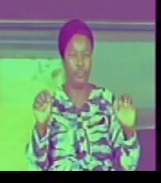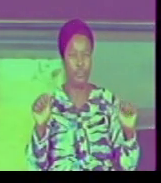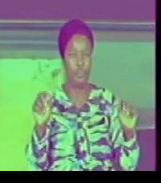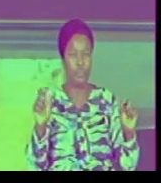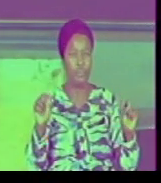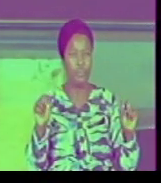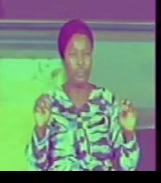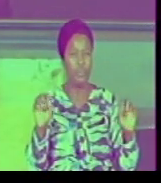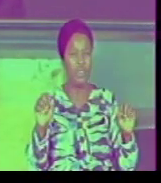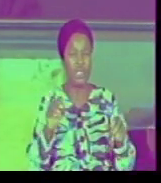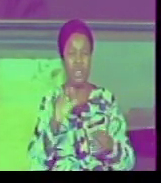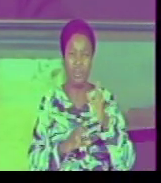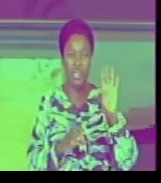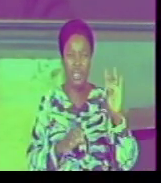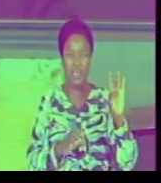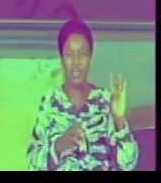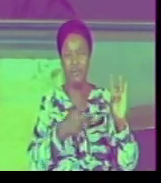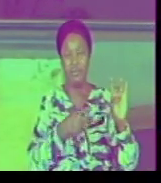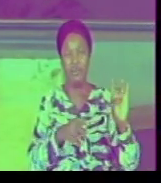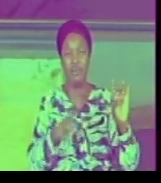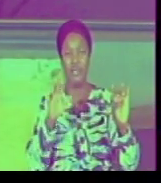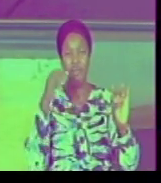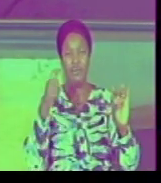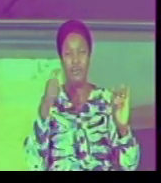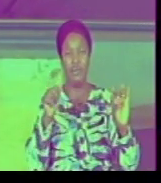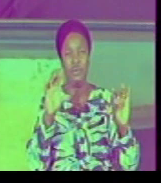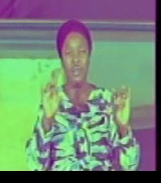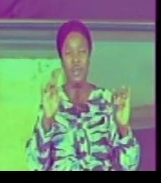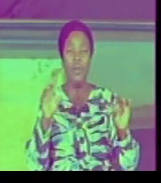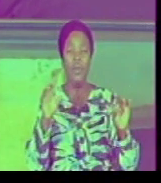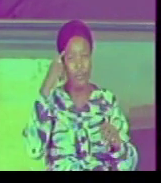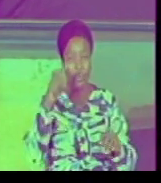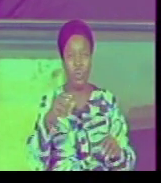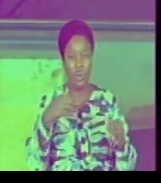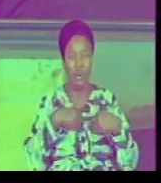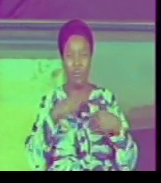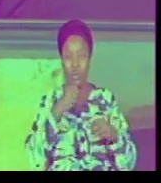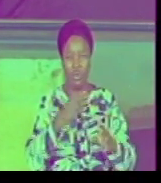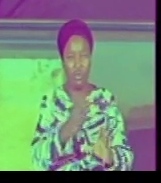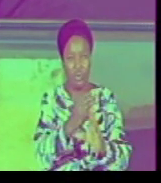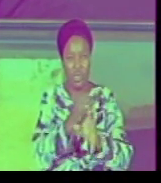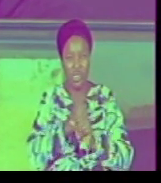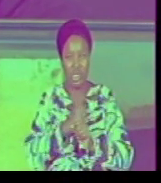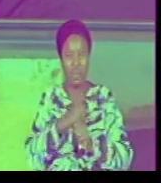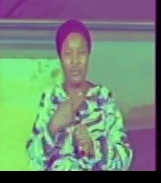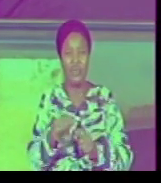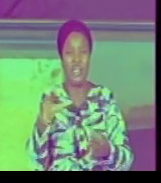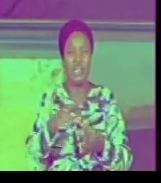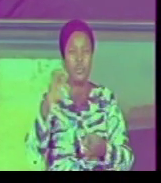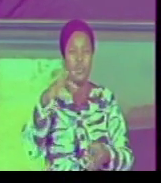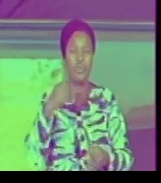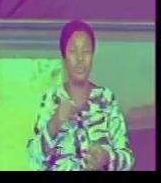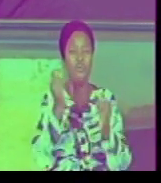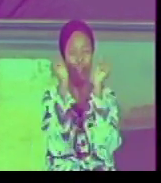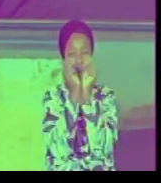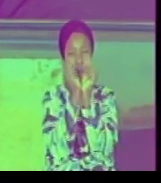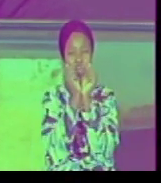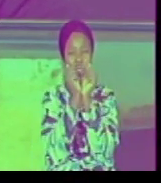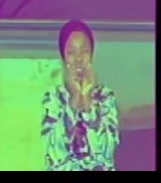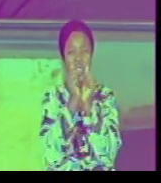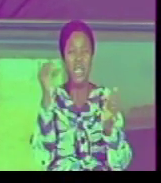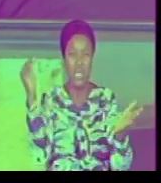15. For ye have not received the spirit of bondage again to